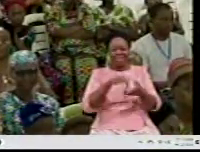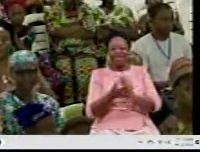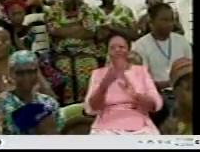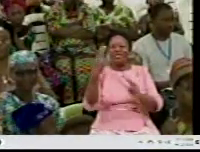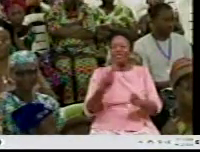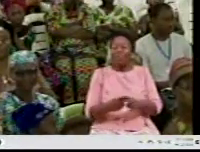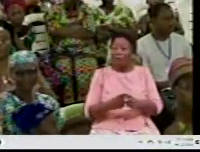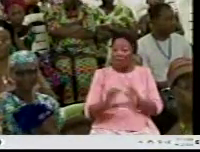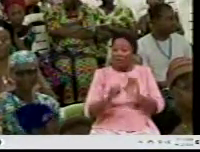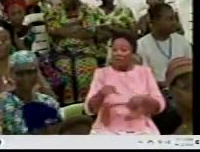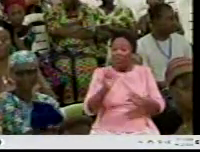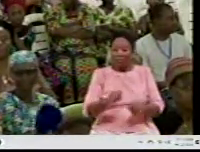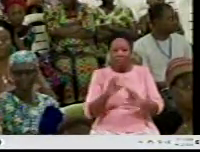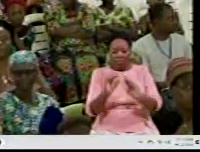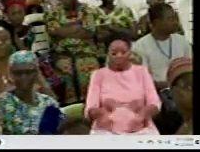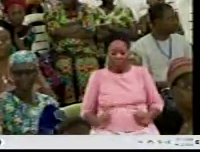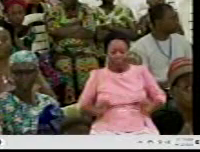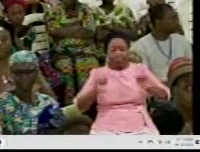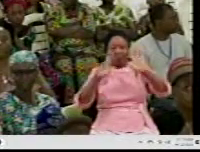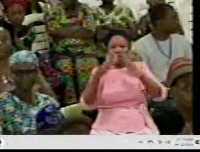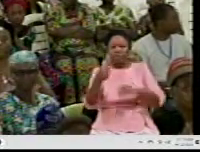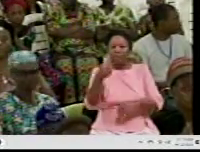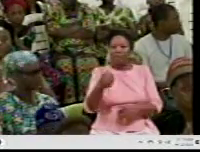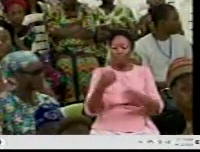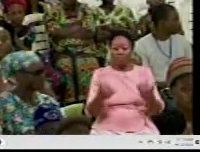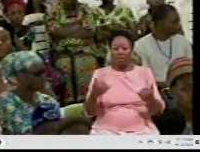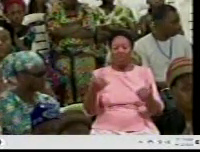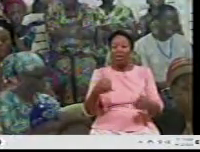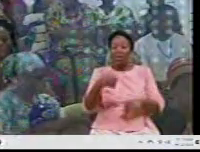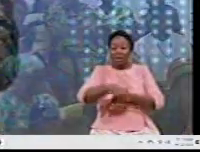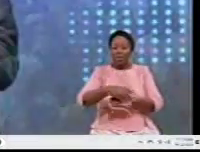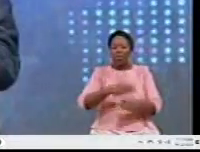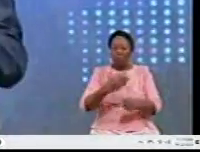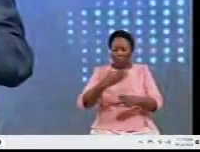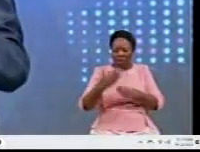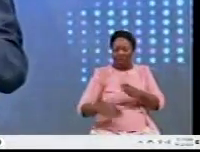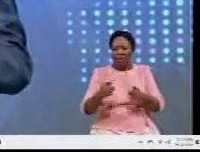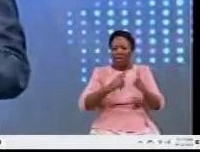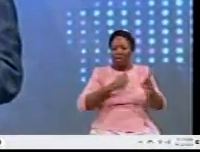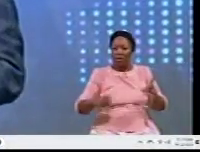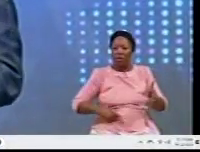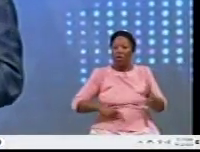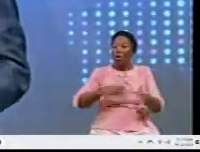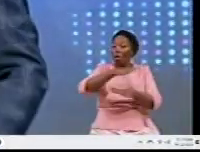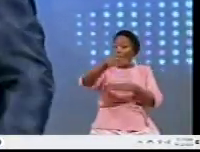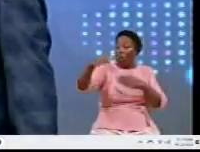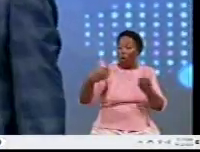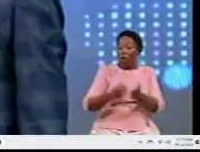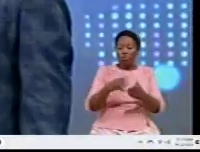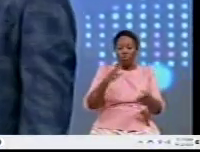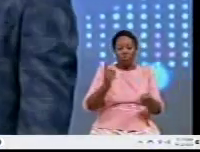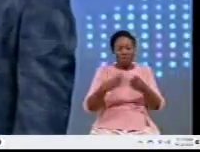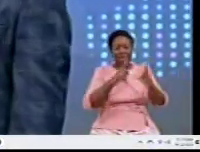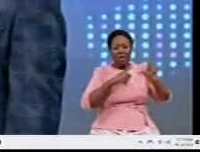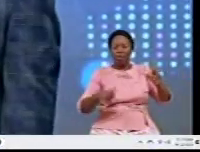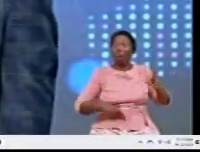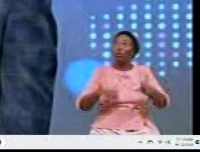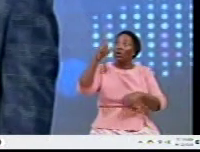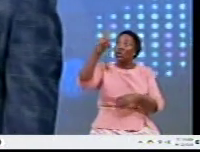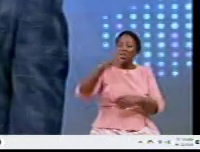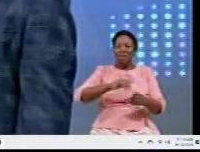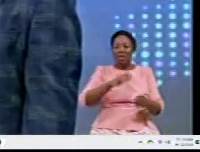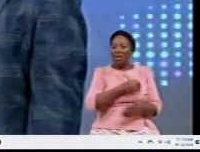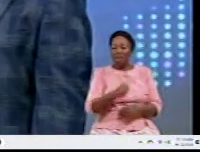you will give yourself tonight totally, completely unto the Lord, a change has